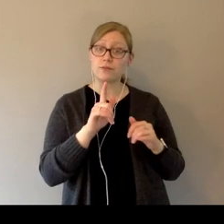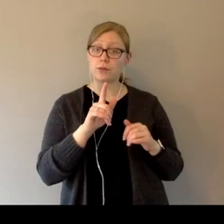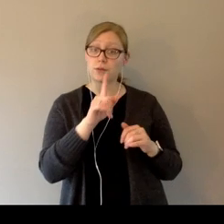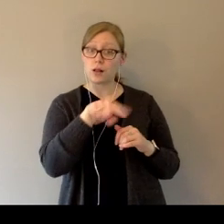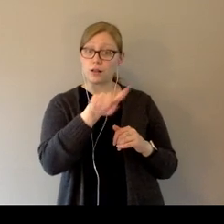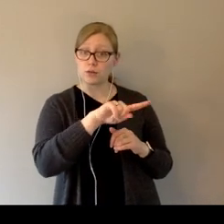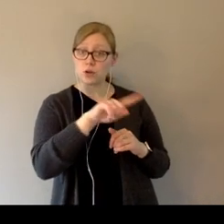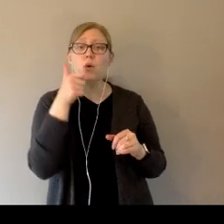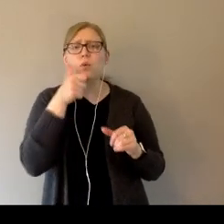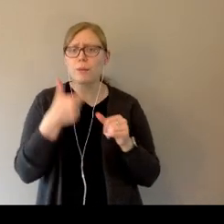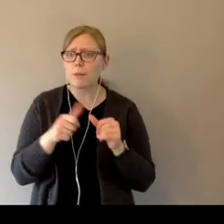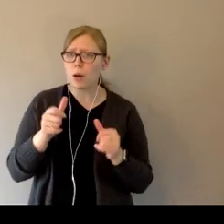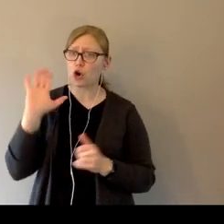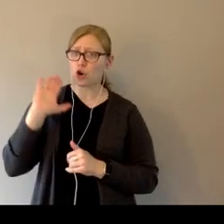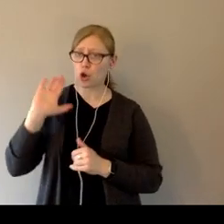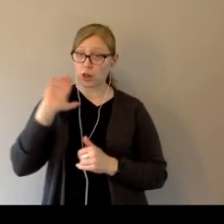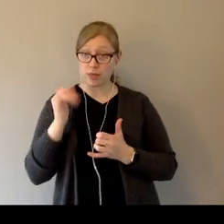year, that this